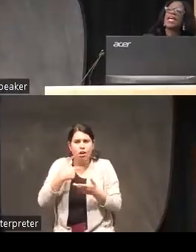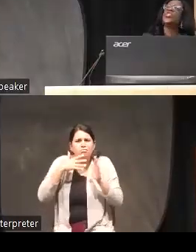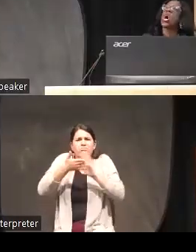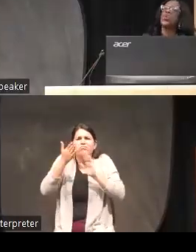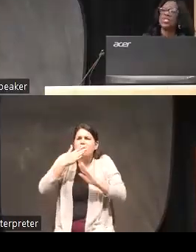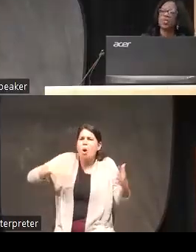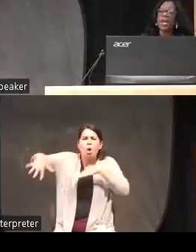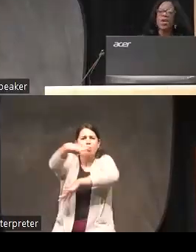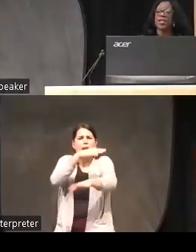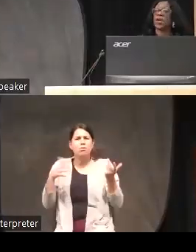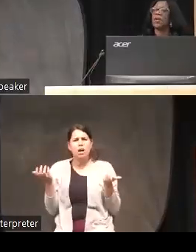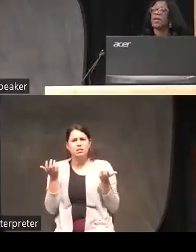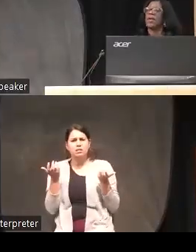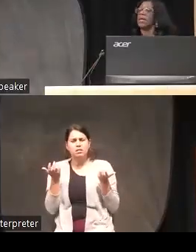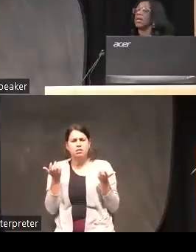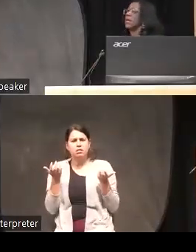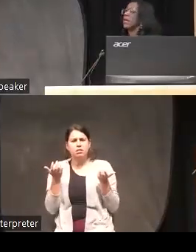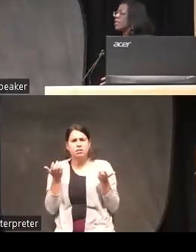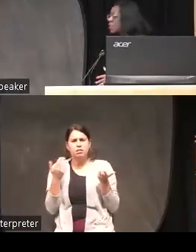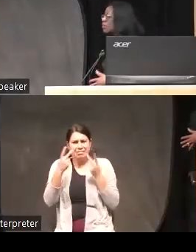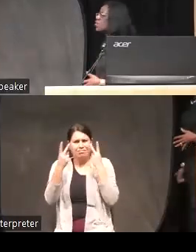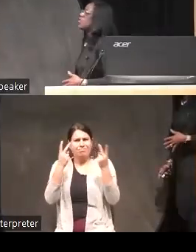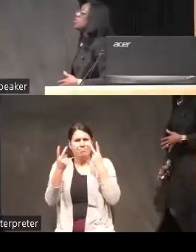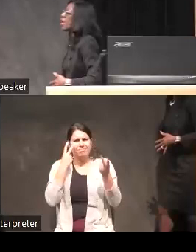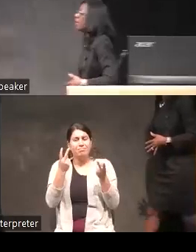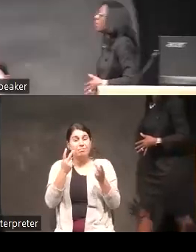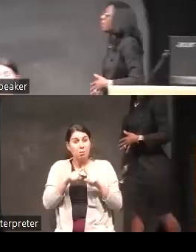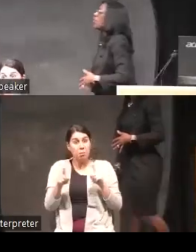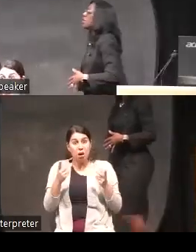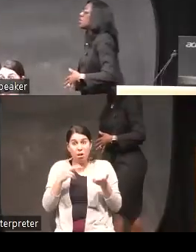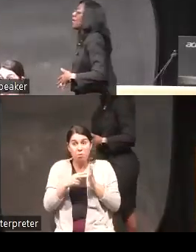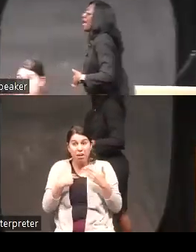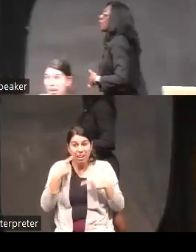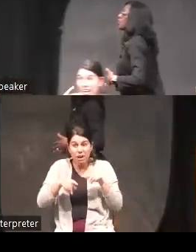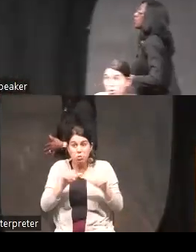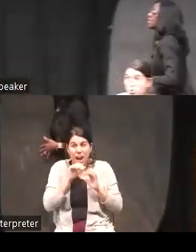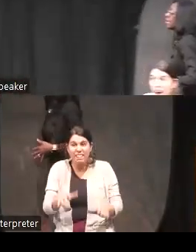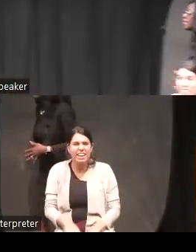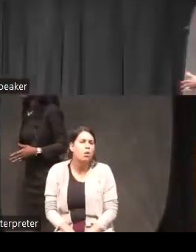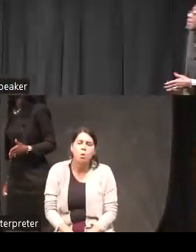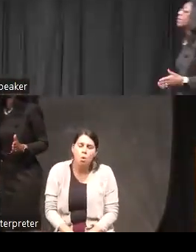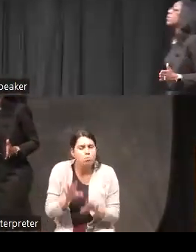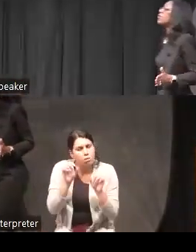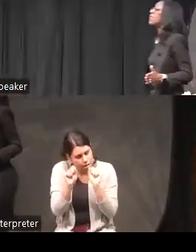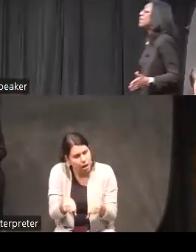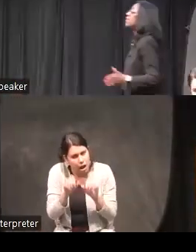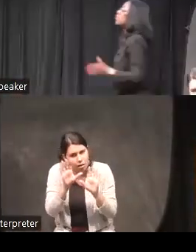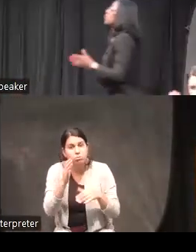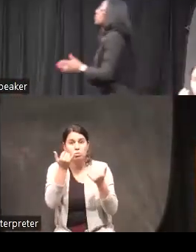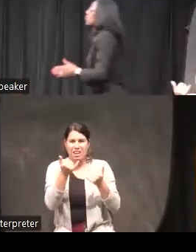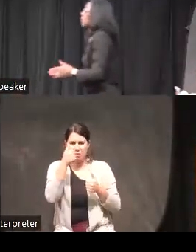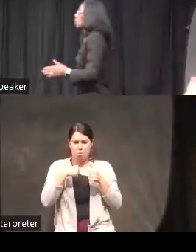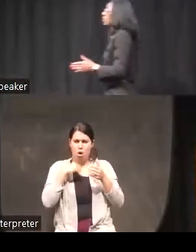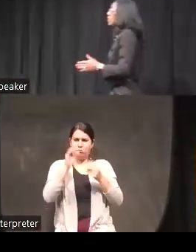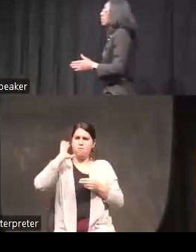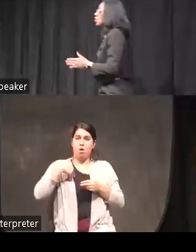us. Don't despair though. There's good news coming, but before I do, I now want to do what I said in the beginning. I'm going to move from the individual to